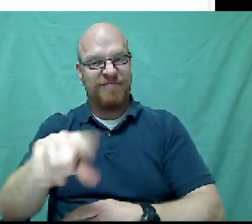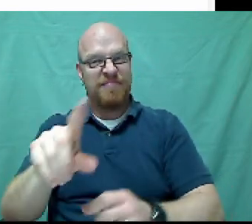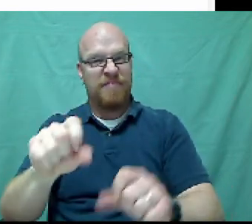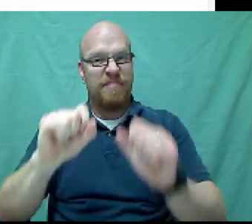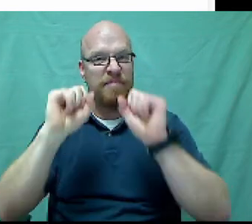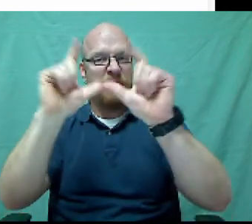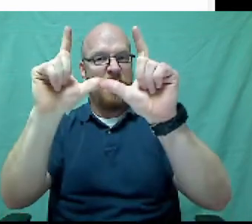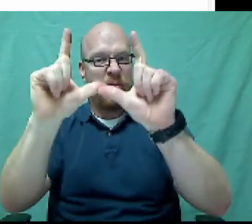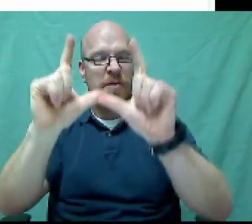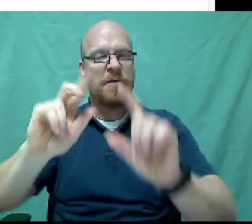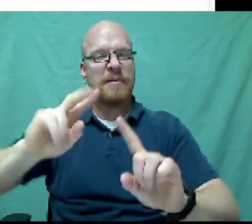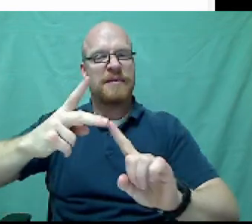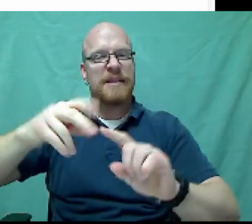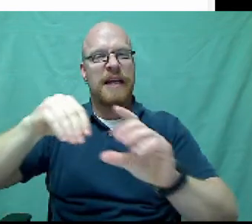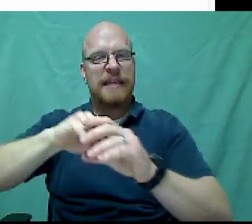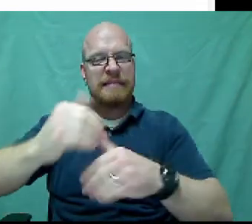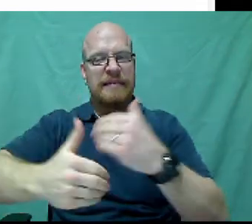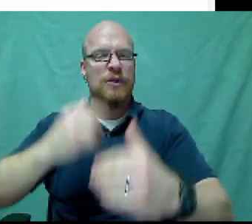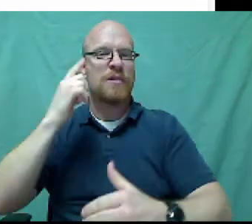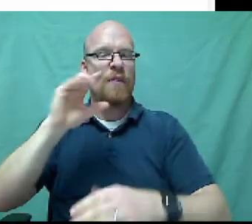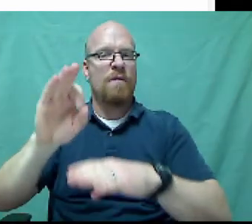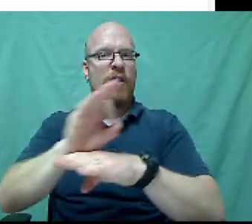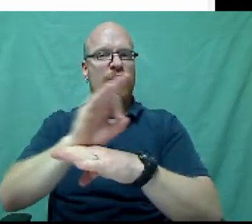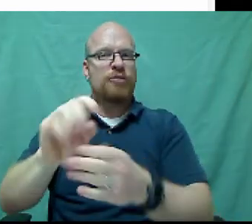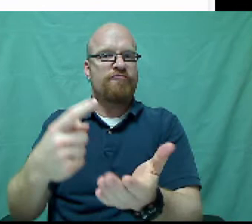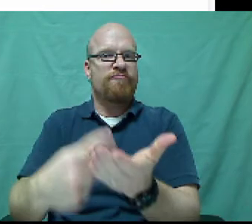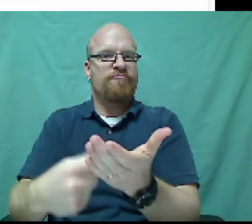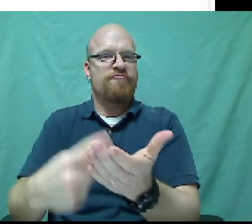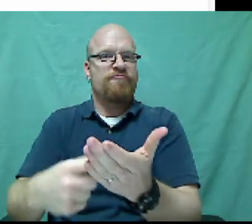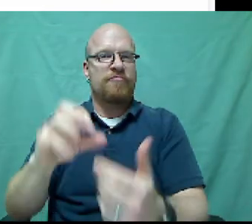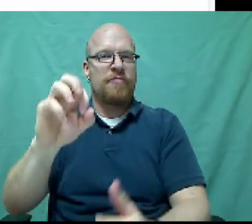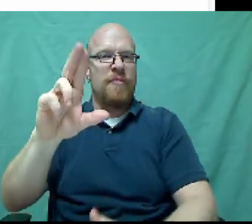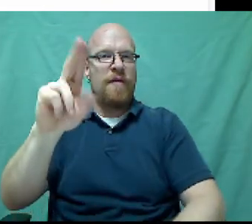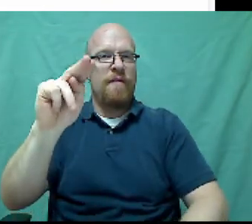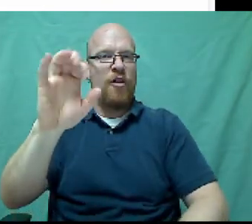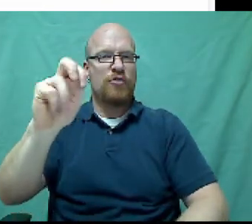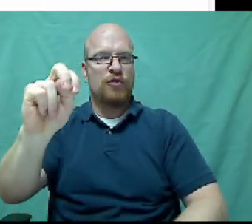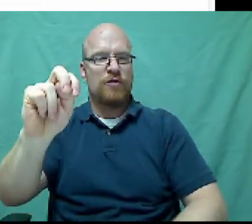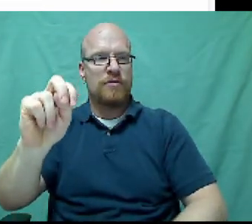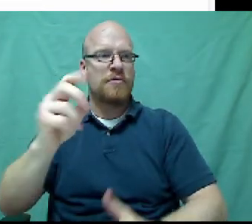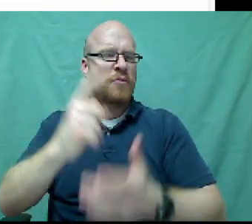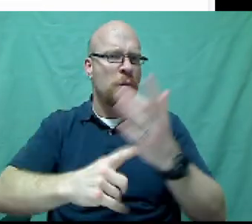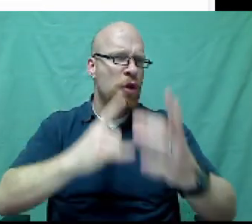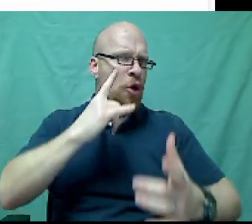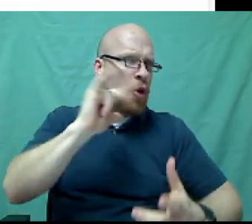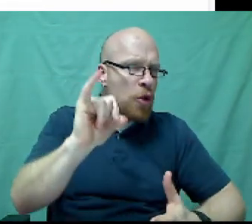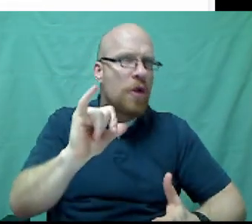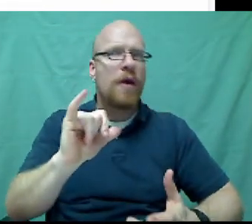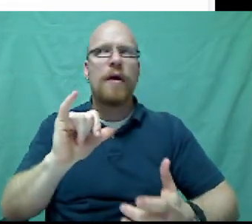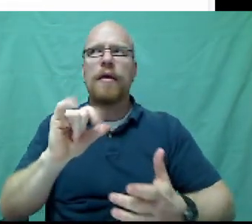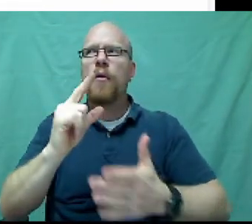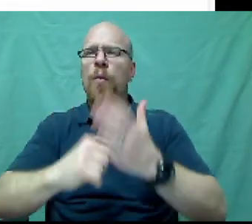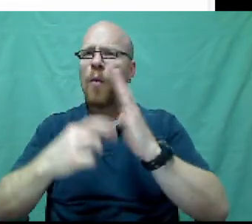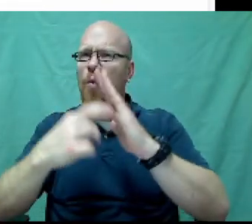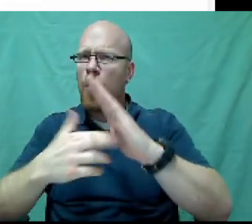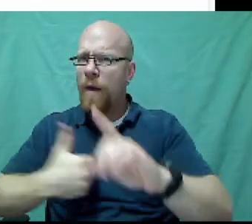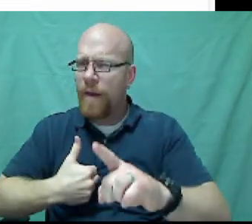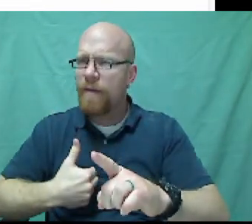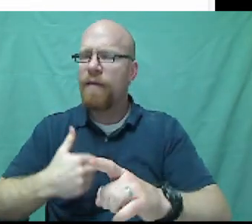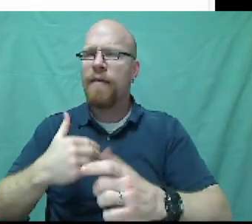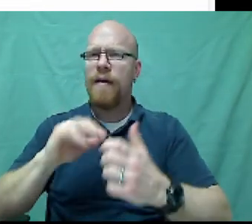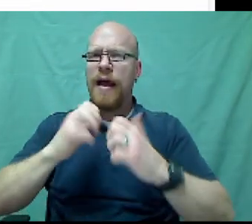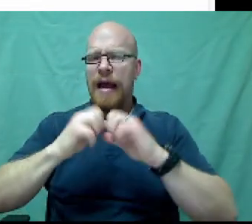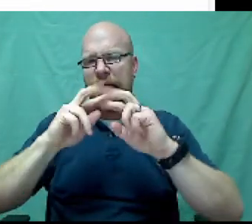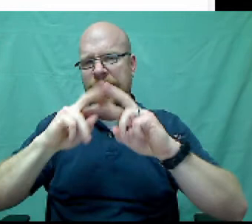Okay, in this vlog, this is the second in the series for where we're discussing functions and what a